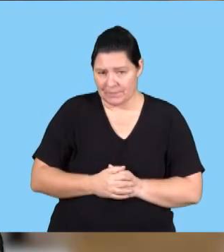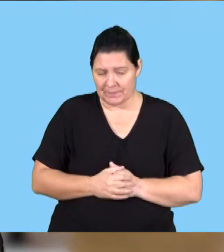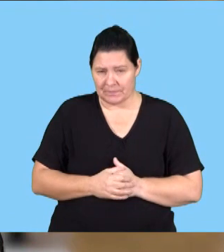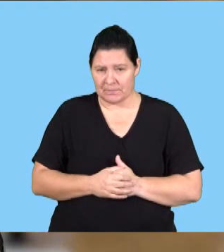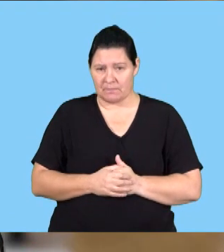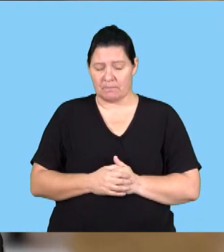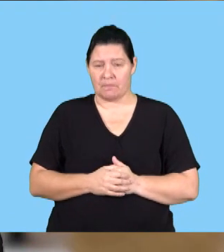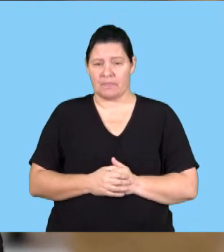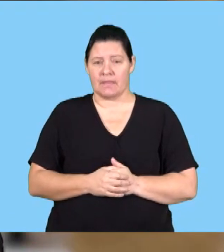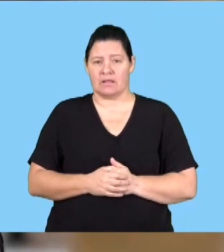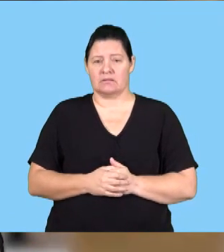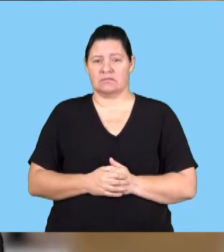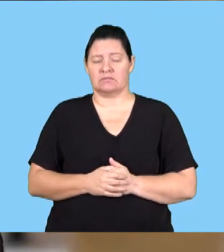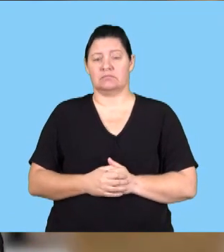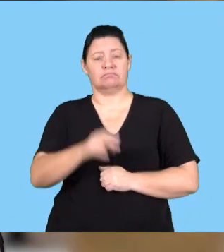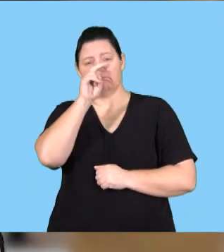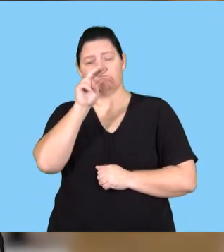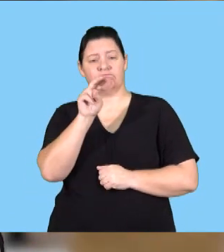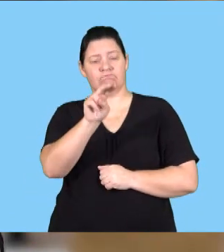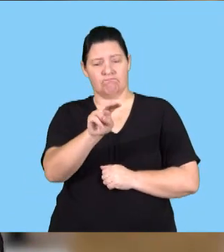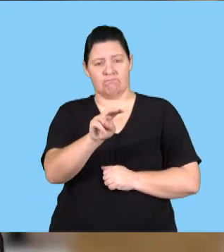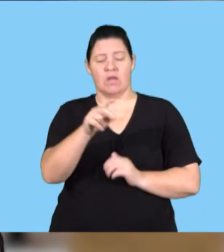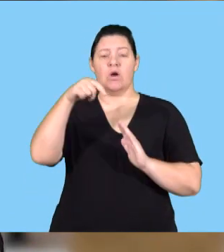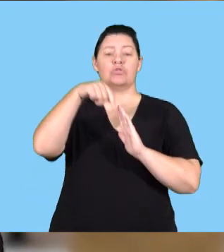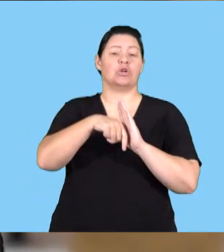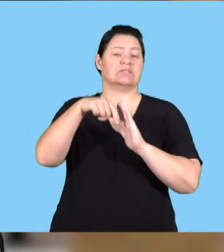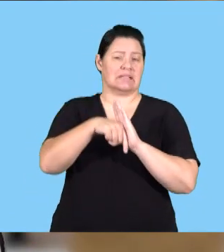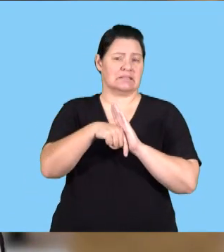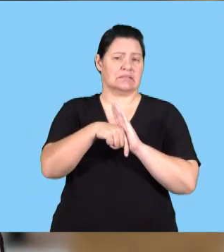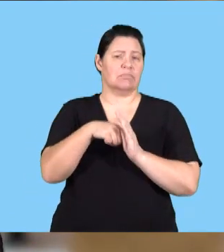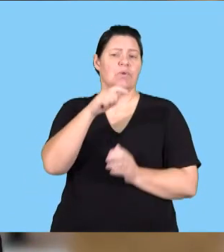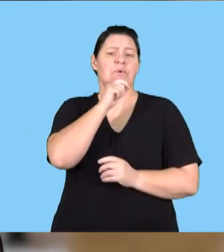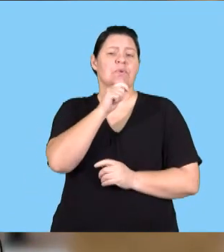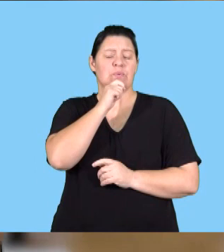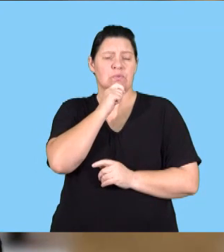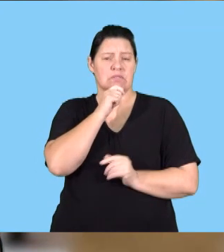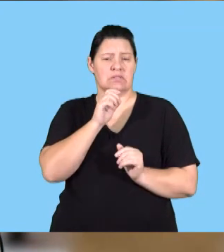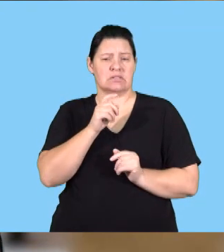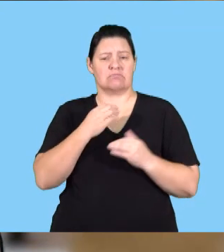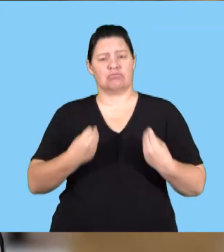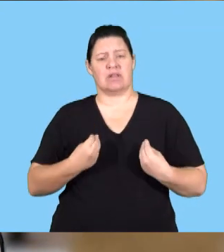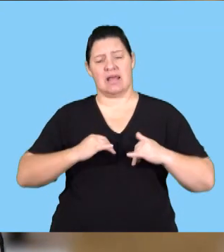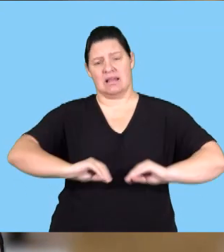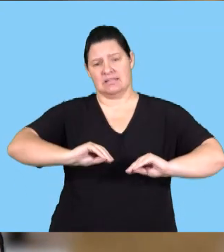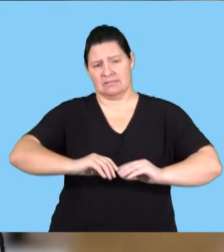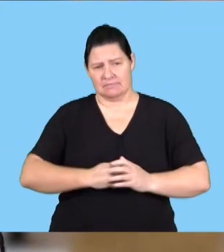section. So let us have a look at the content that we need to use in this